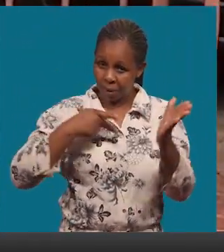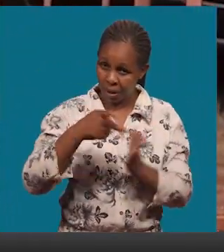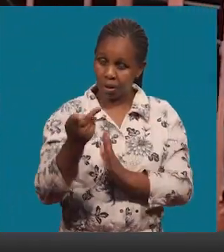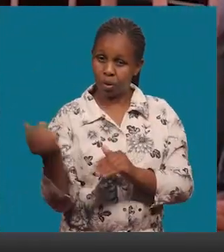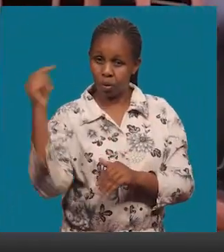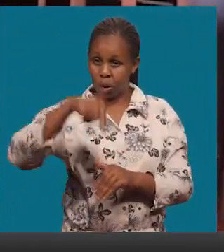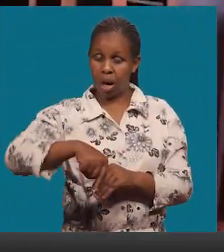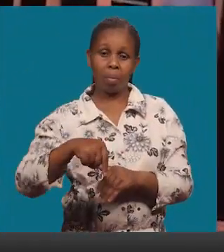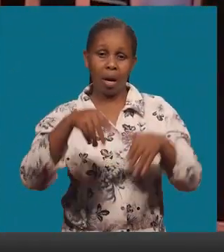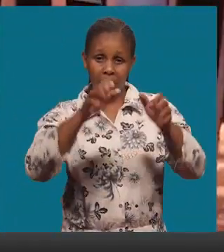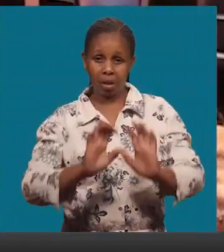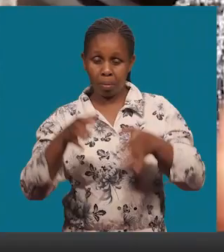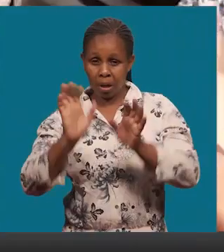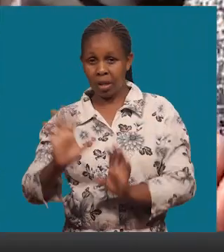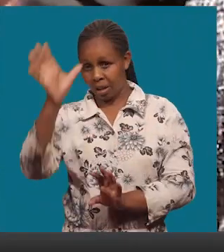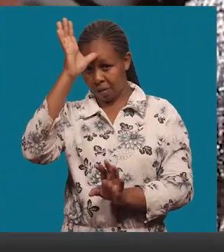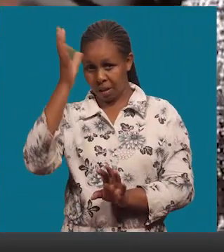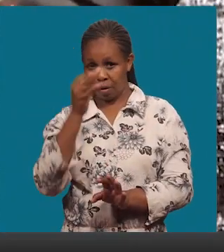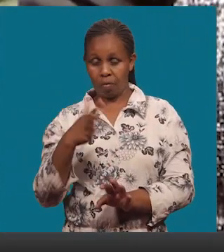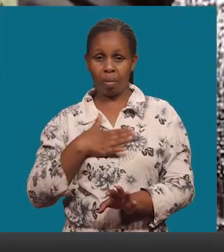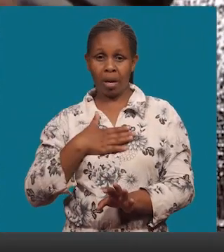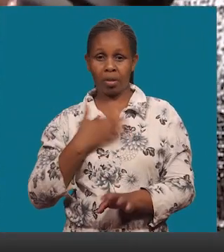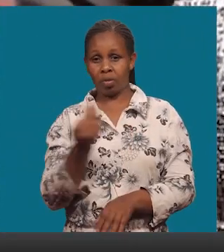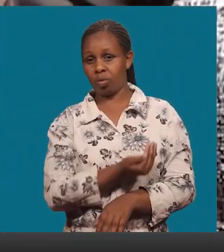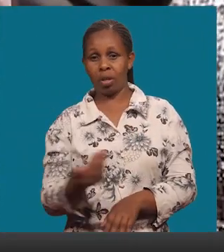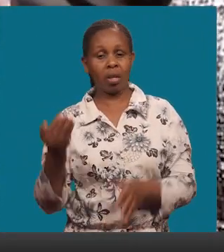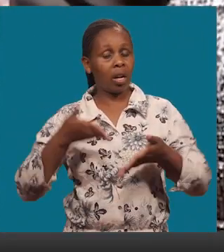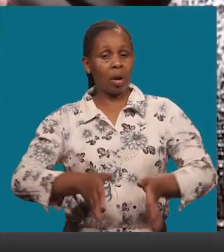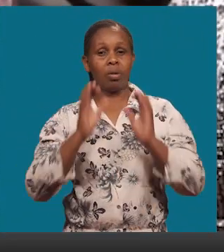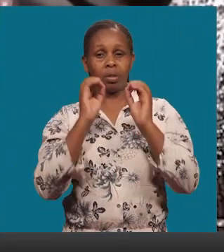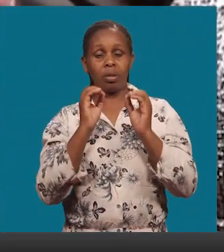tickets to come and bury the father of my children, but they were not allowed in.